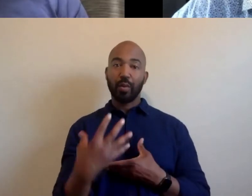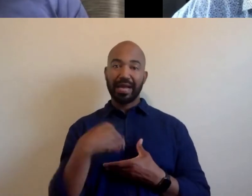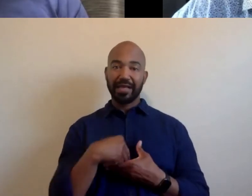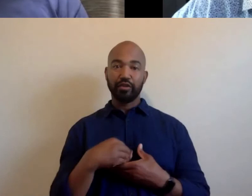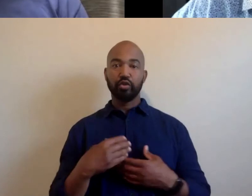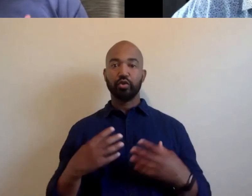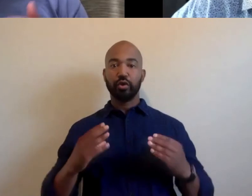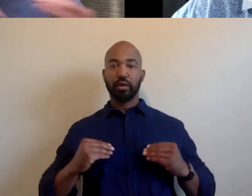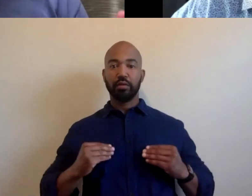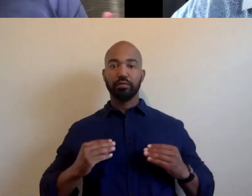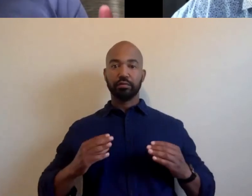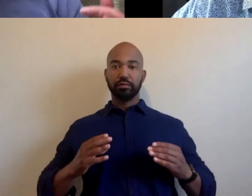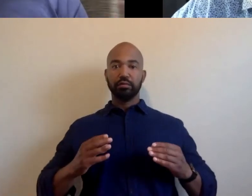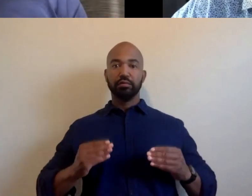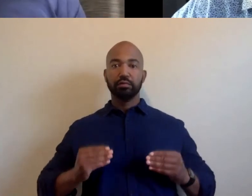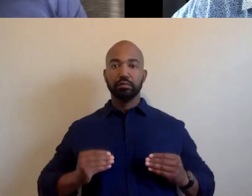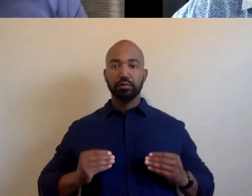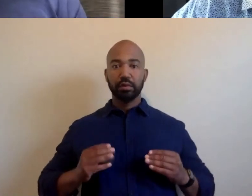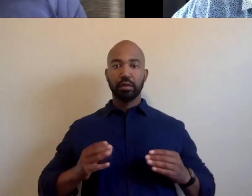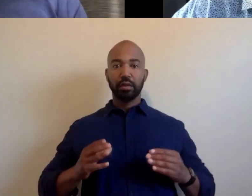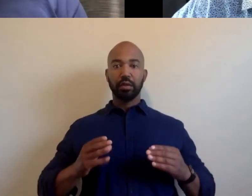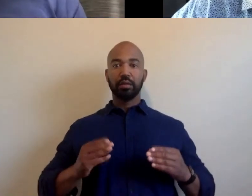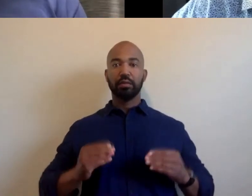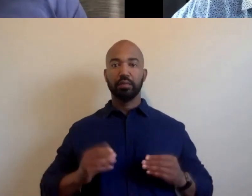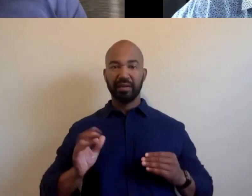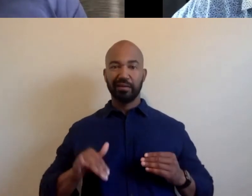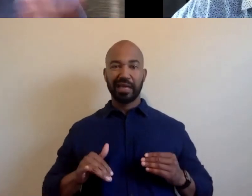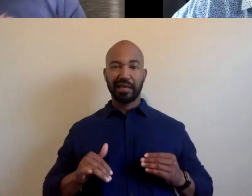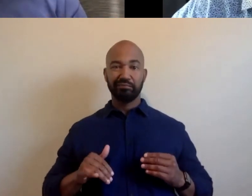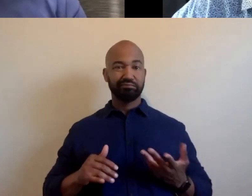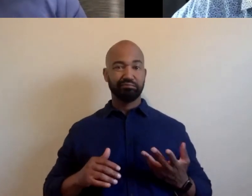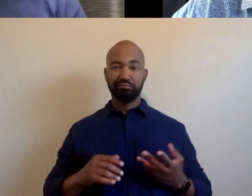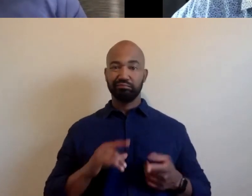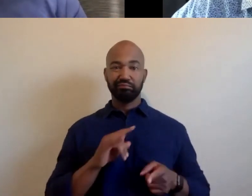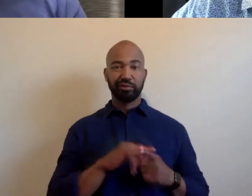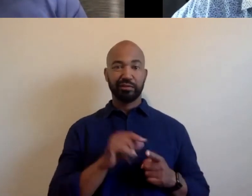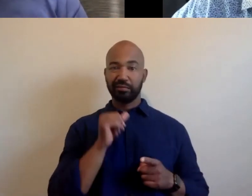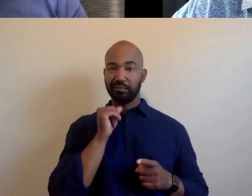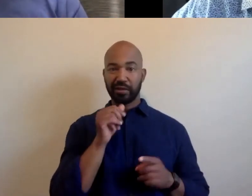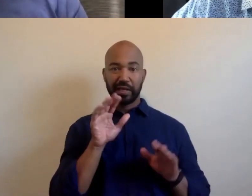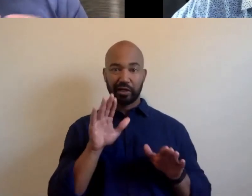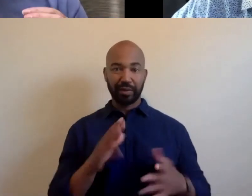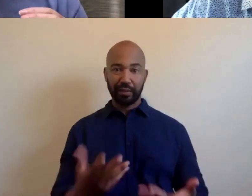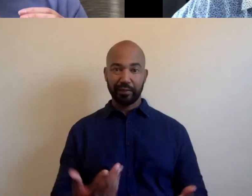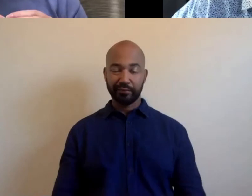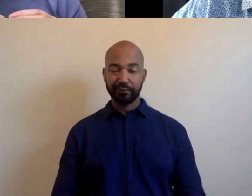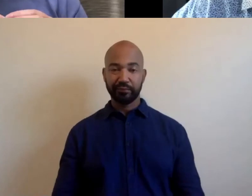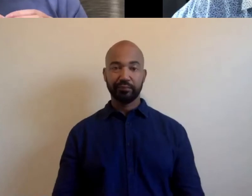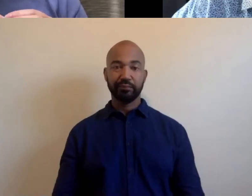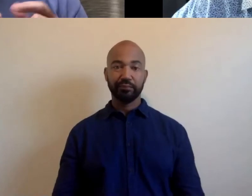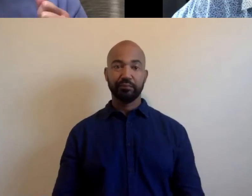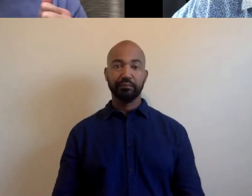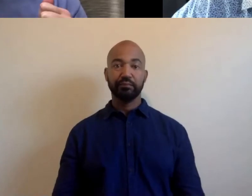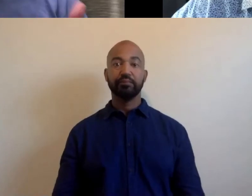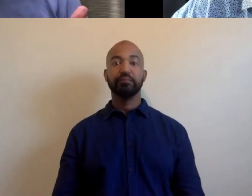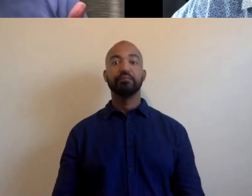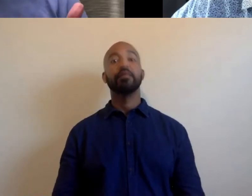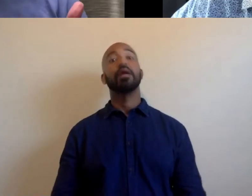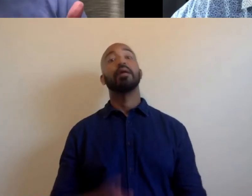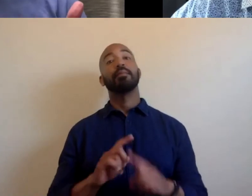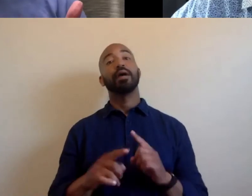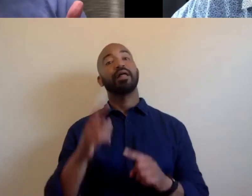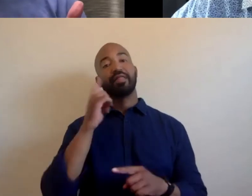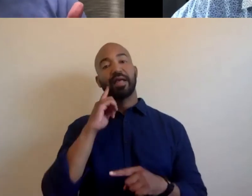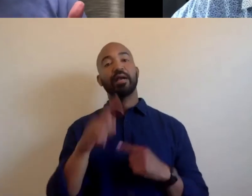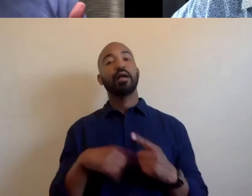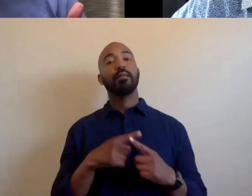Um, Neither is great, just to keep that in mind as well. But you're then considering the amount of